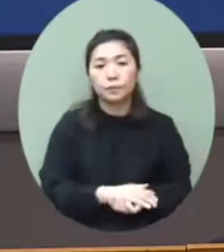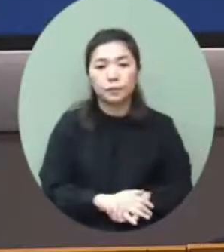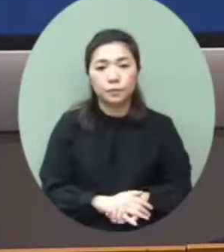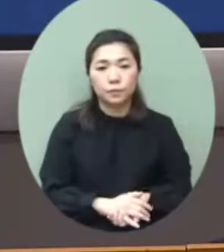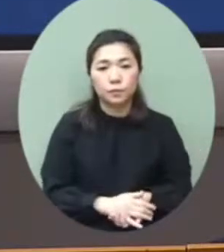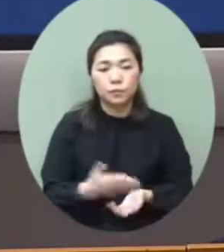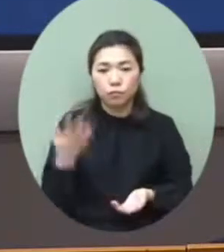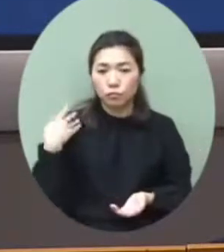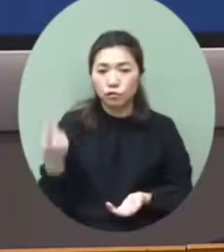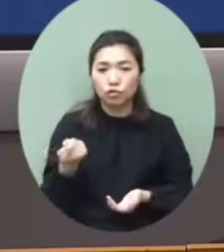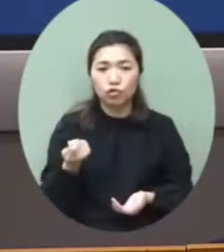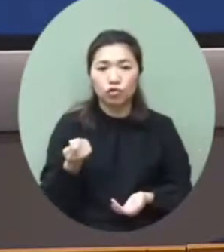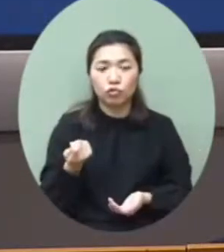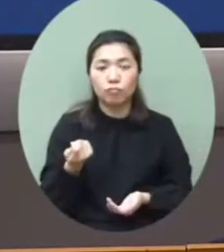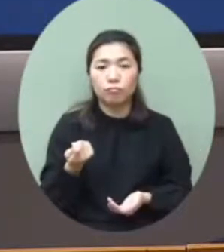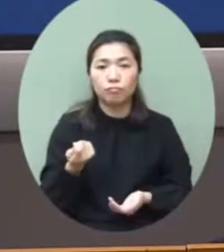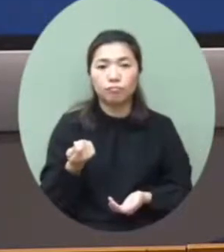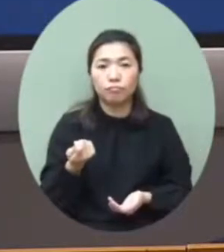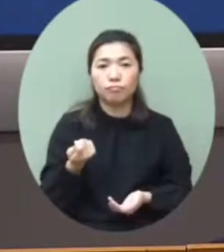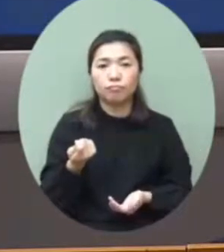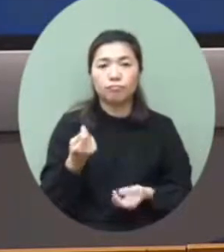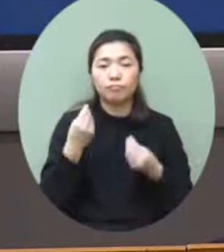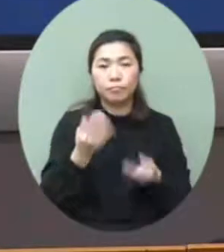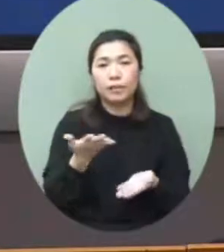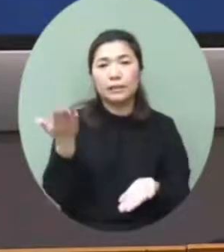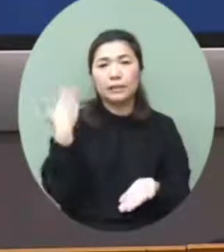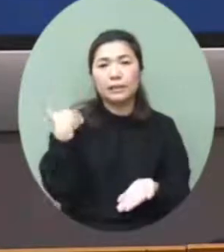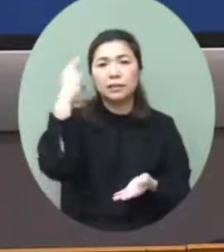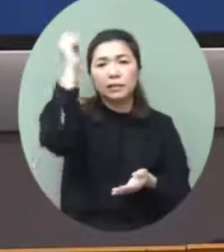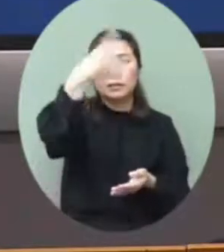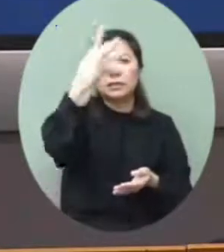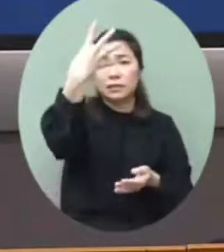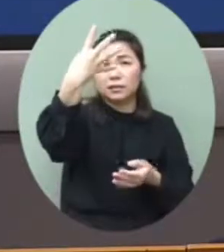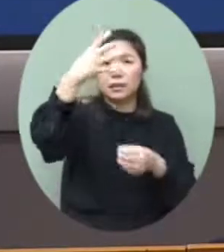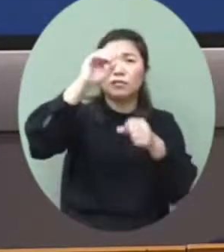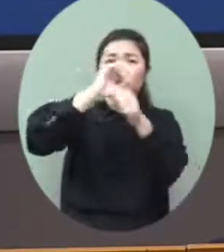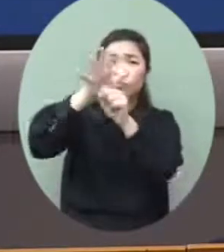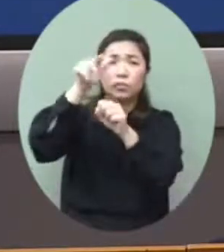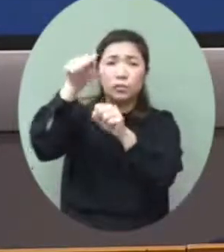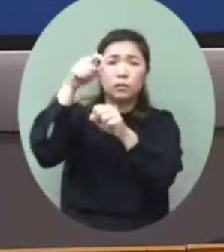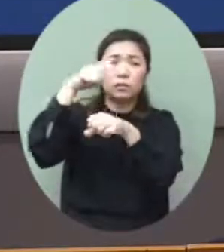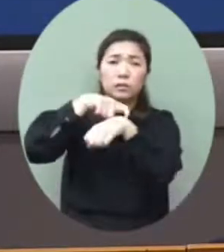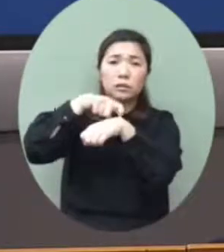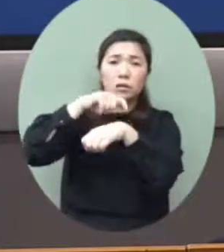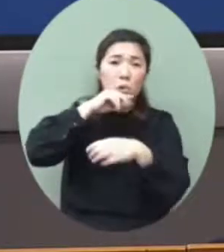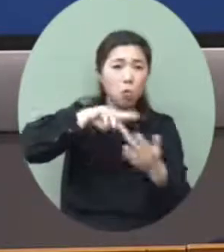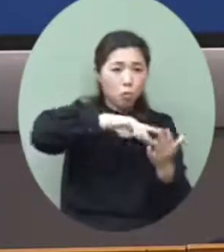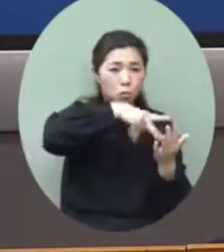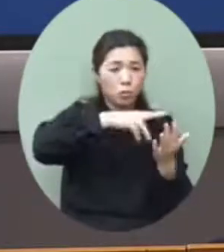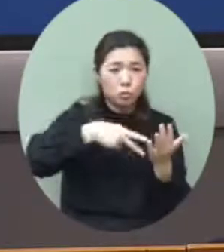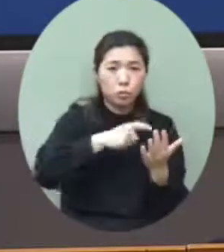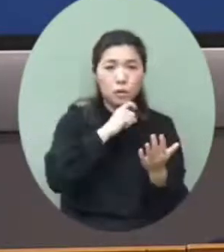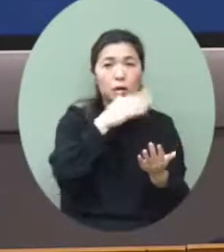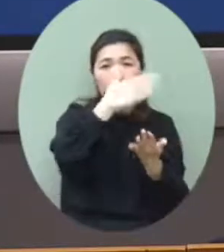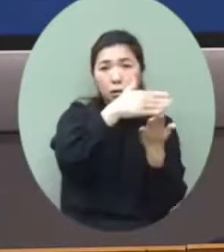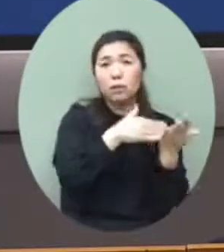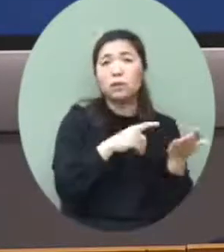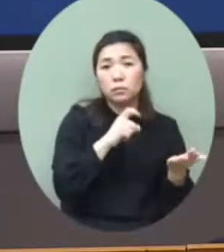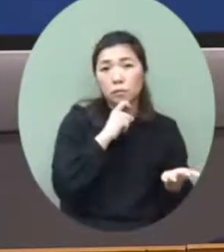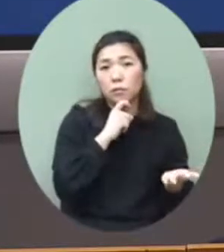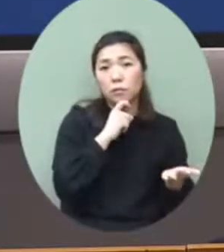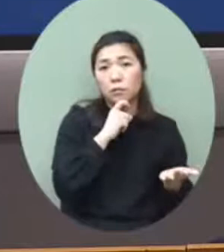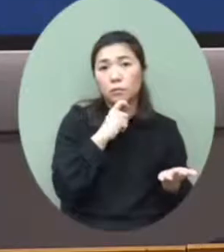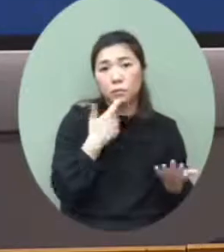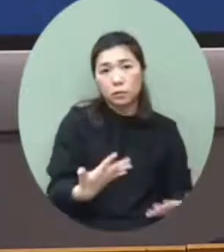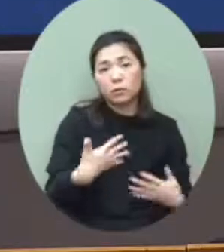rounds because the numbers were simply not manageable if we continue to do what we have been doing in the last 2 years,